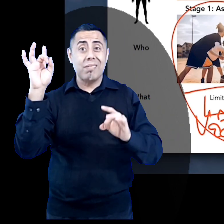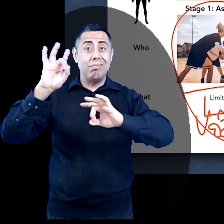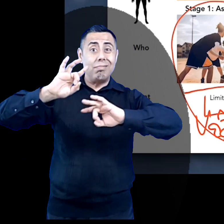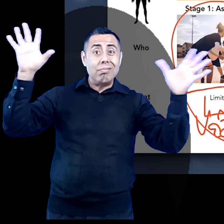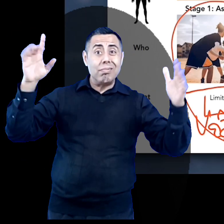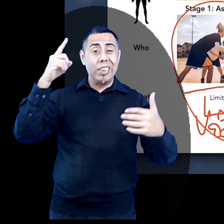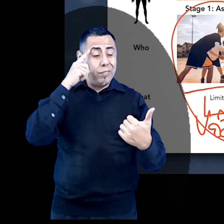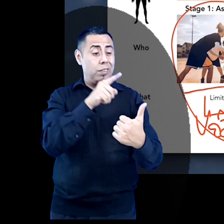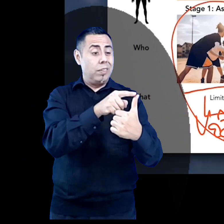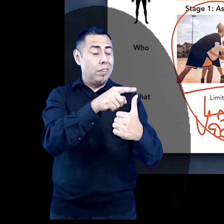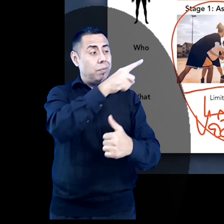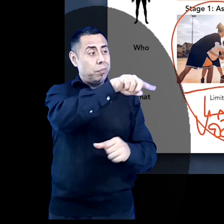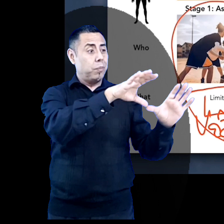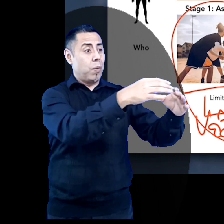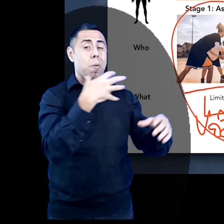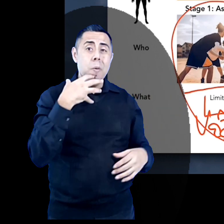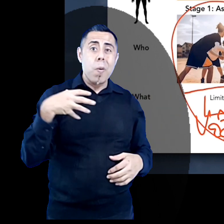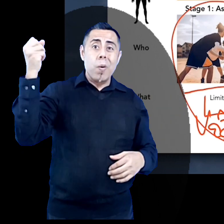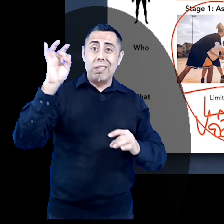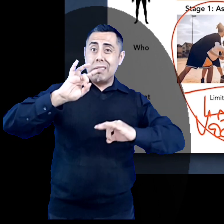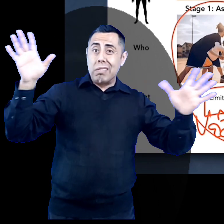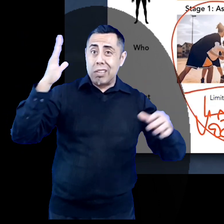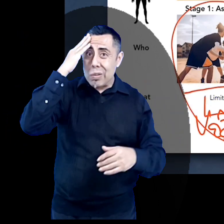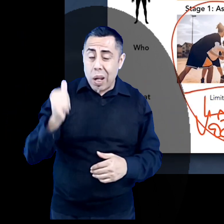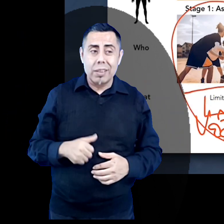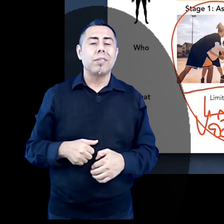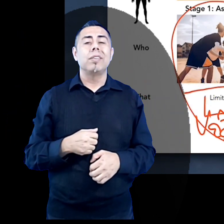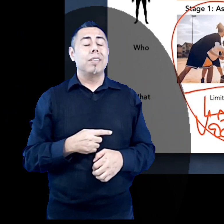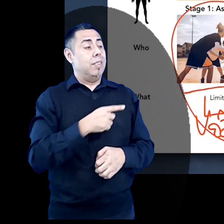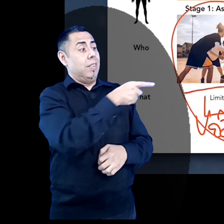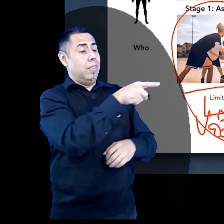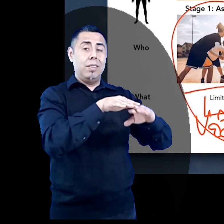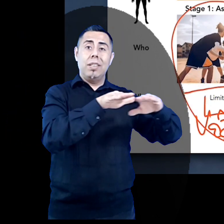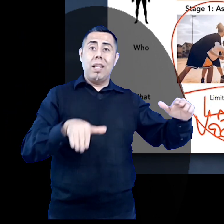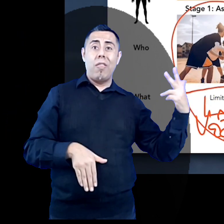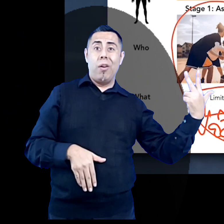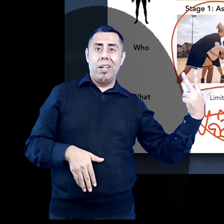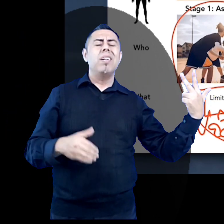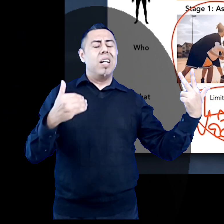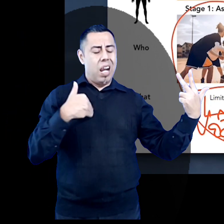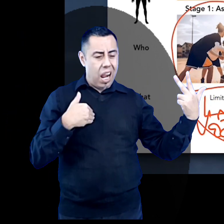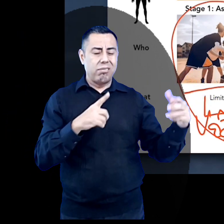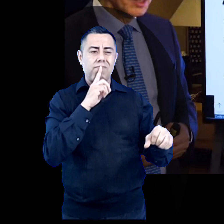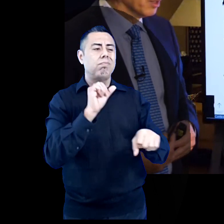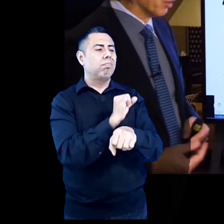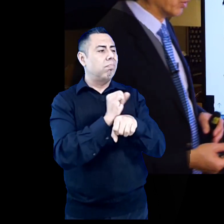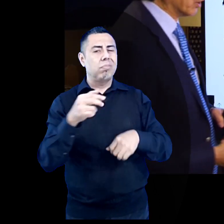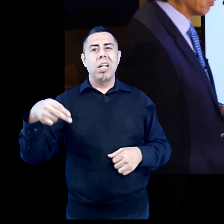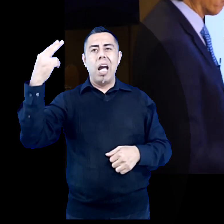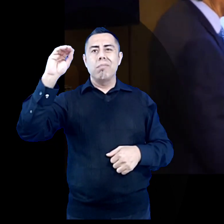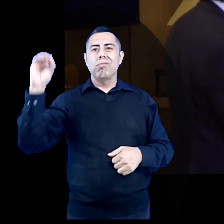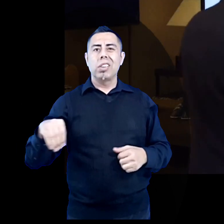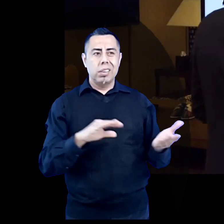loved ones, for the elderly, is that these patients in the stage 3 disease have such a high mortality rate